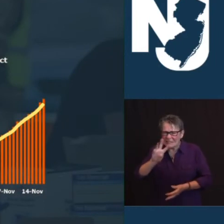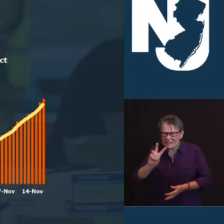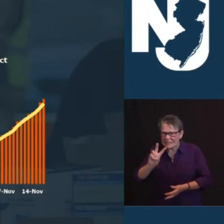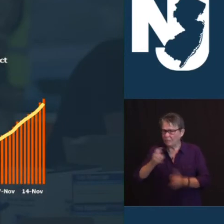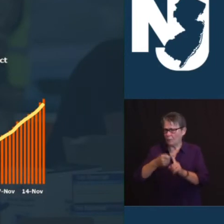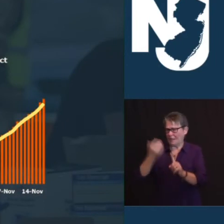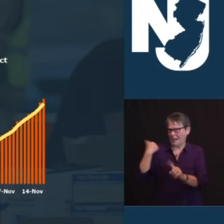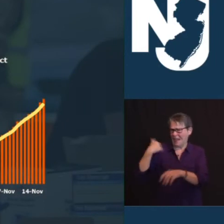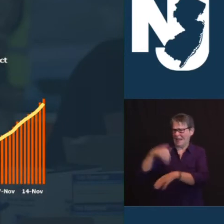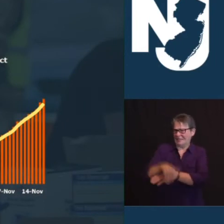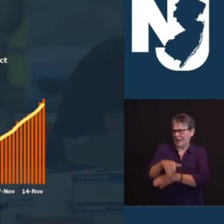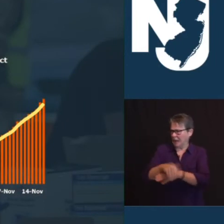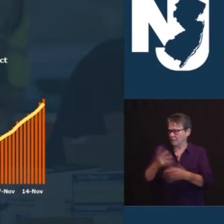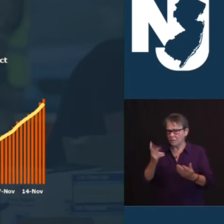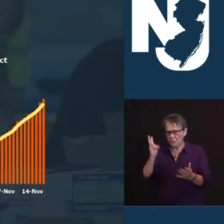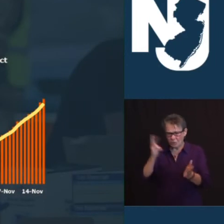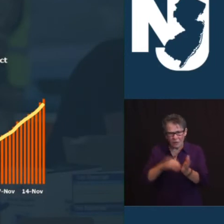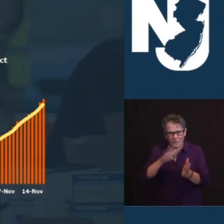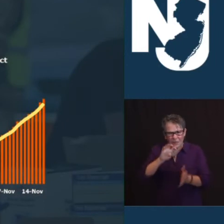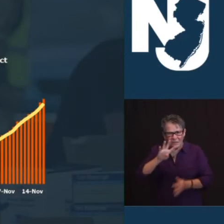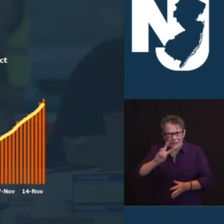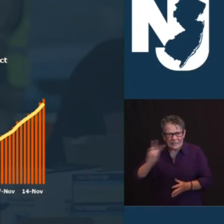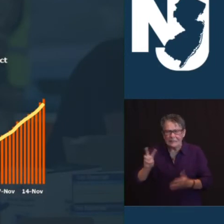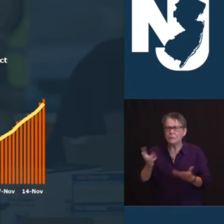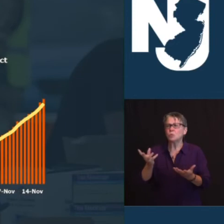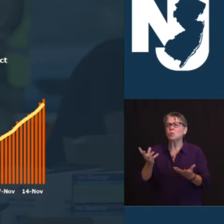2,446 patients being treated,